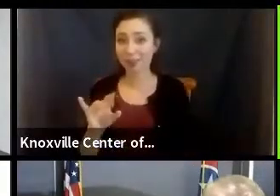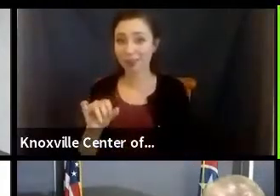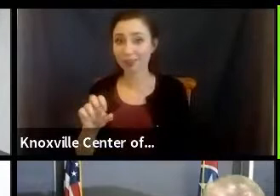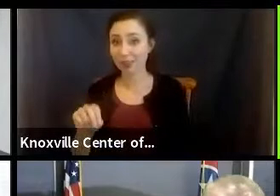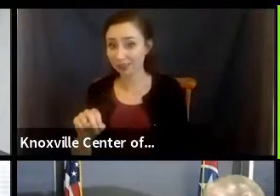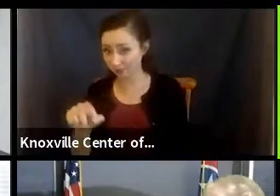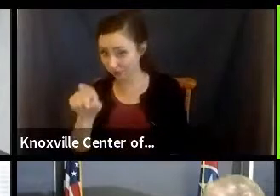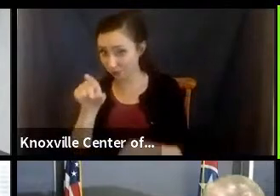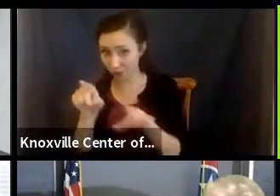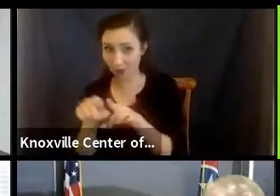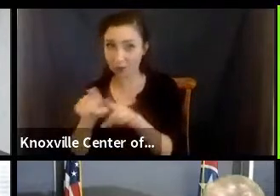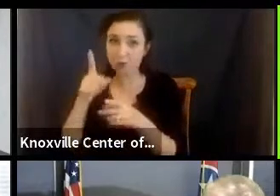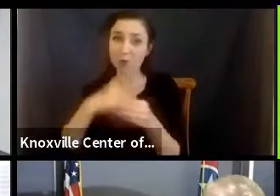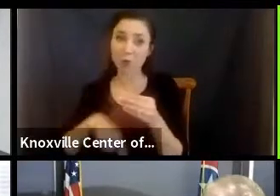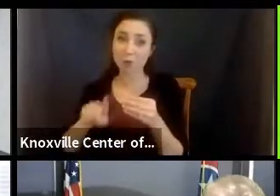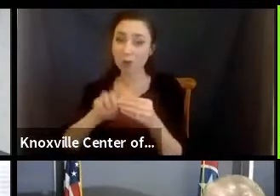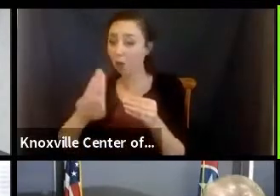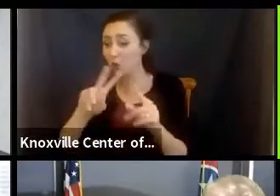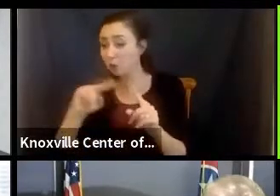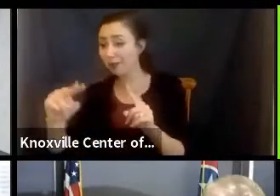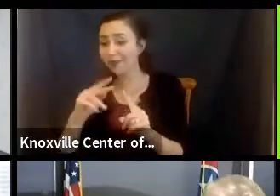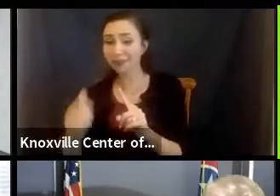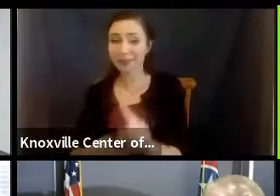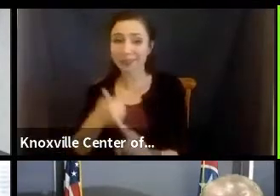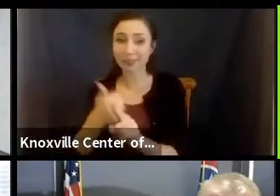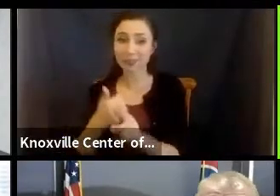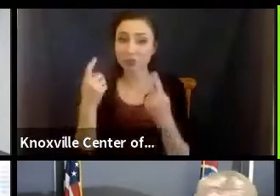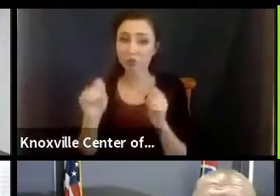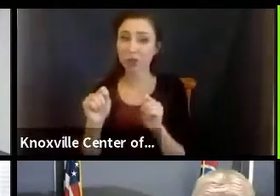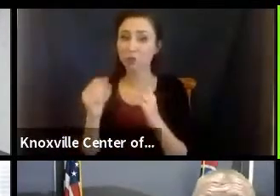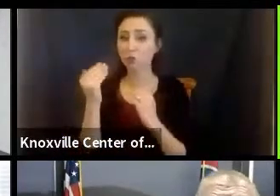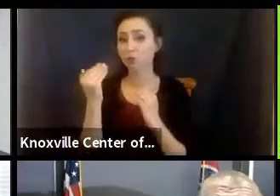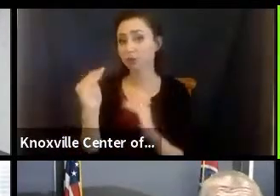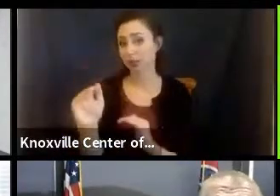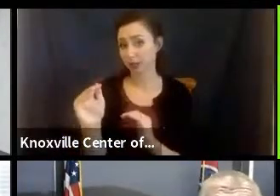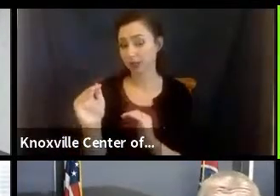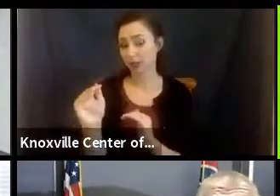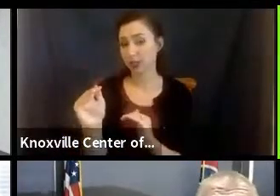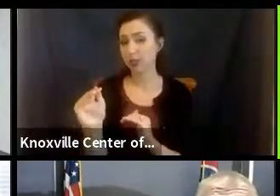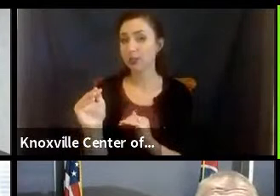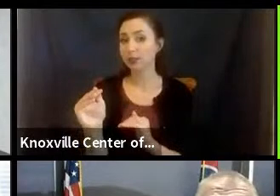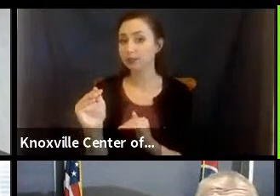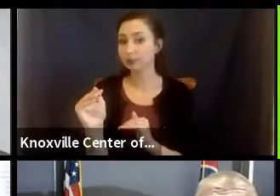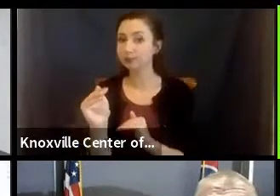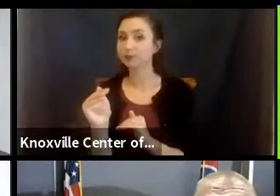of the impact that trying to mitigate